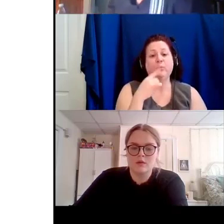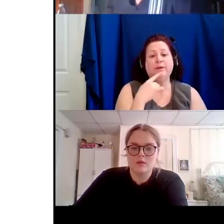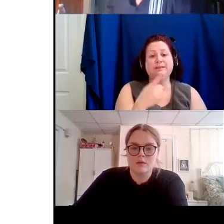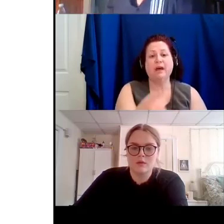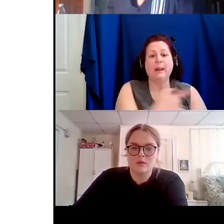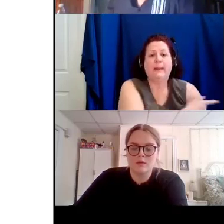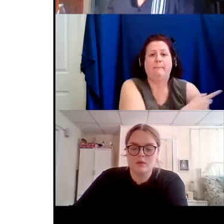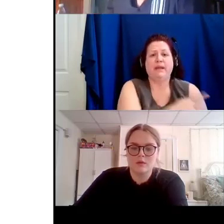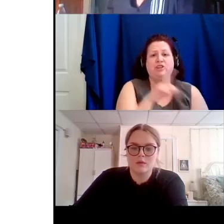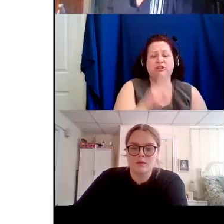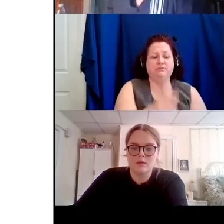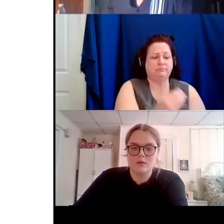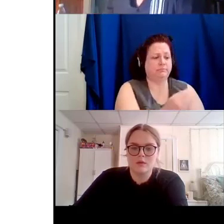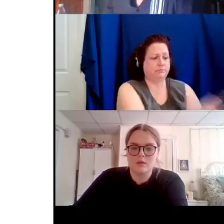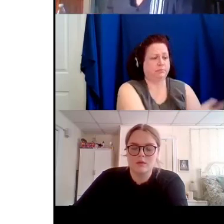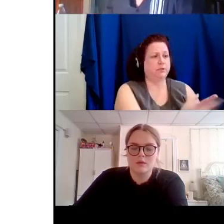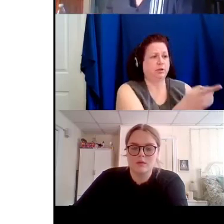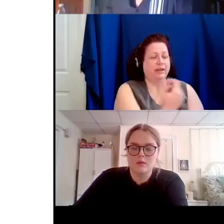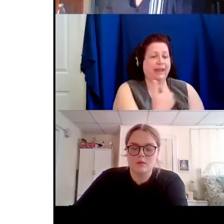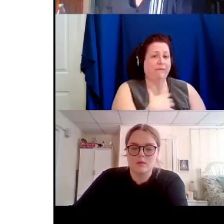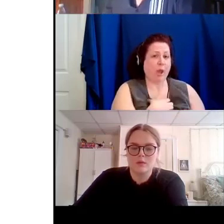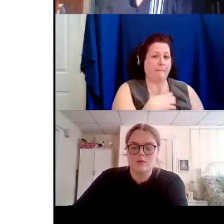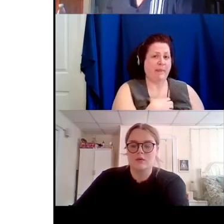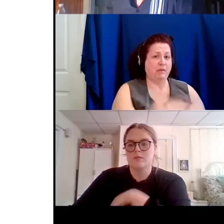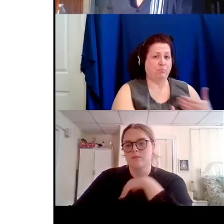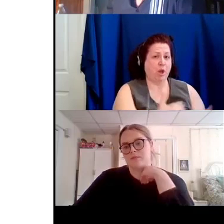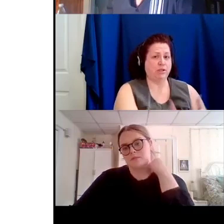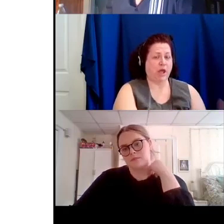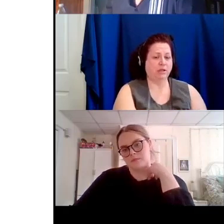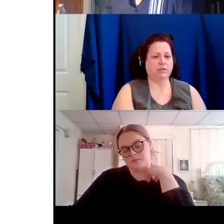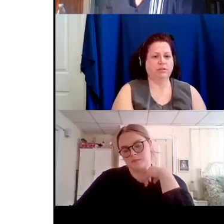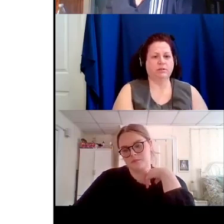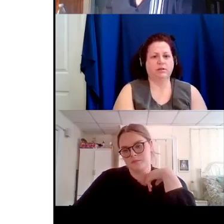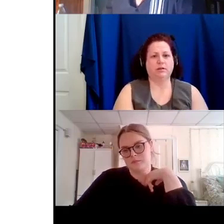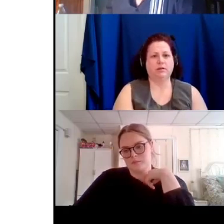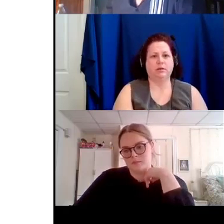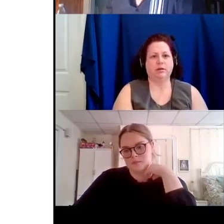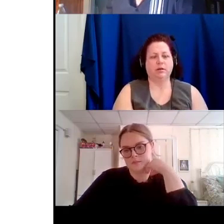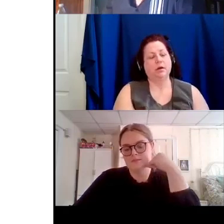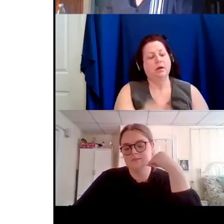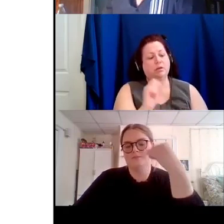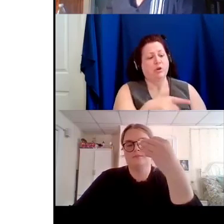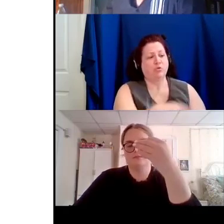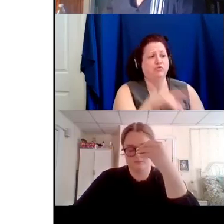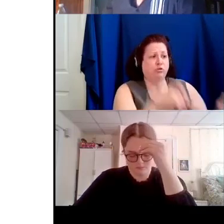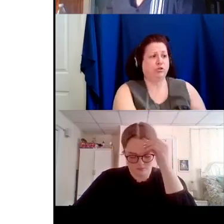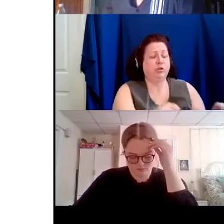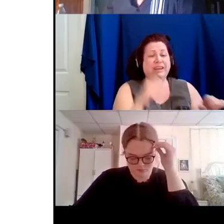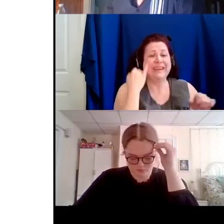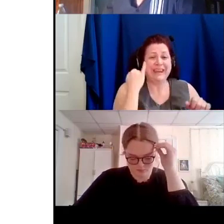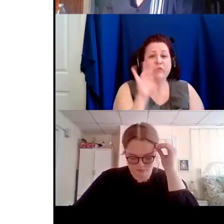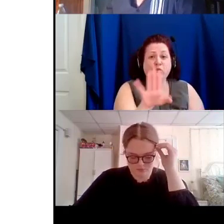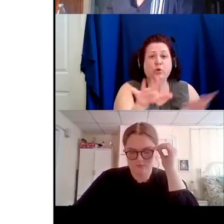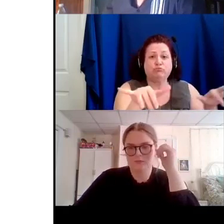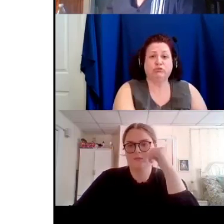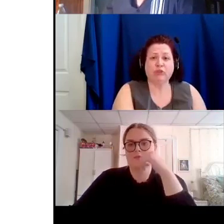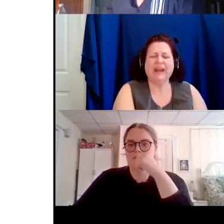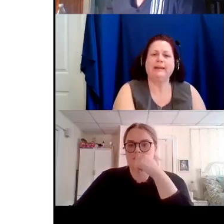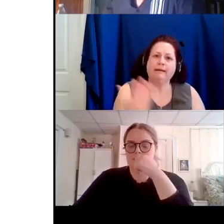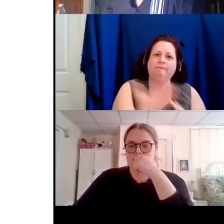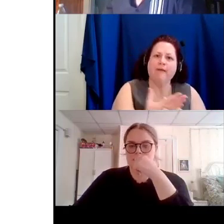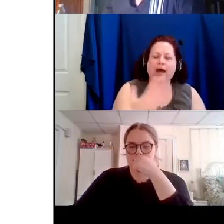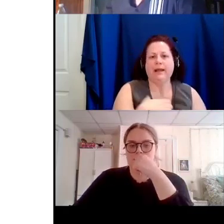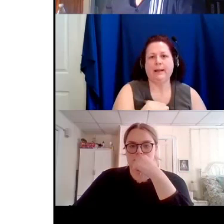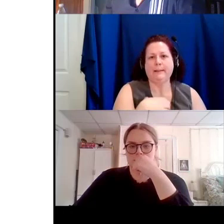should be notified of the complaint process. So the department here is saying, you get restrained, file a complaint. I think that's a very good